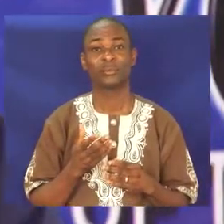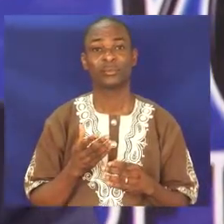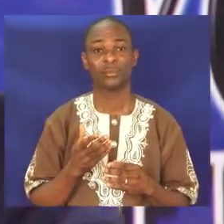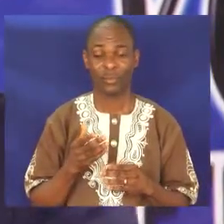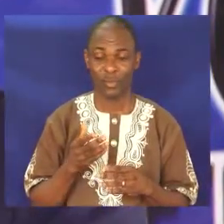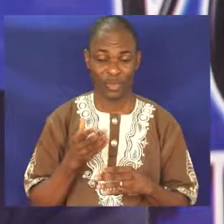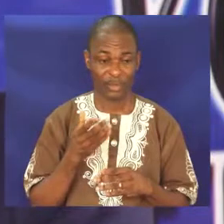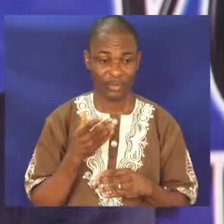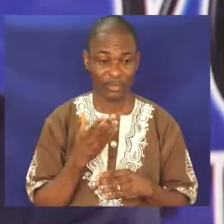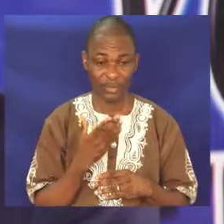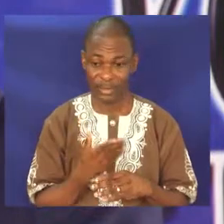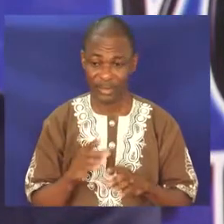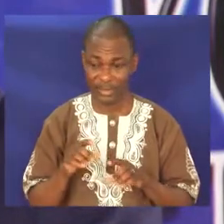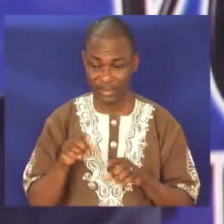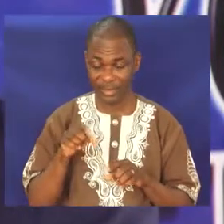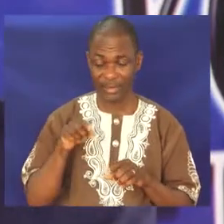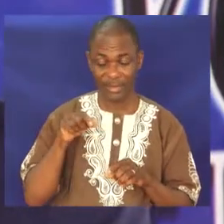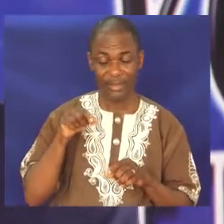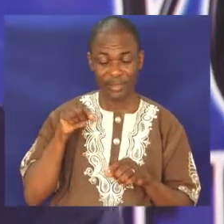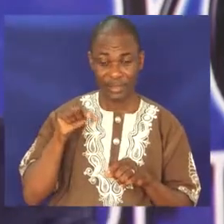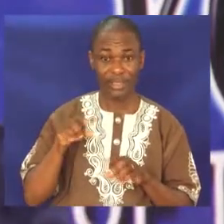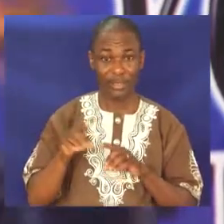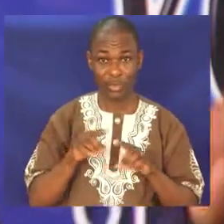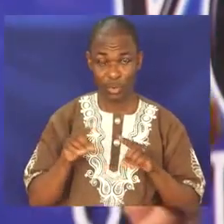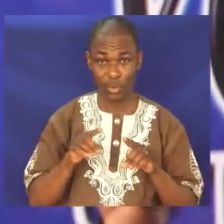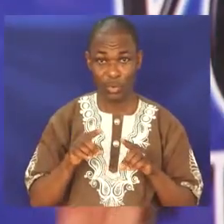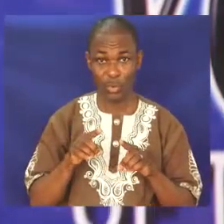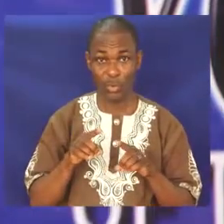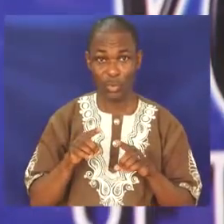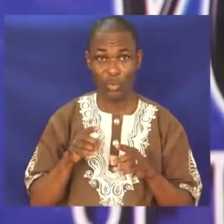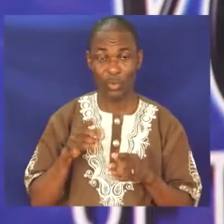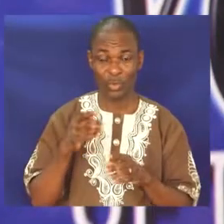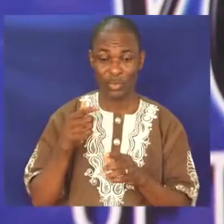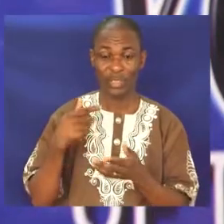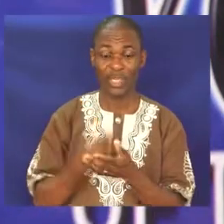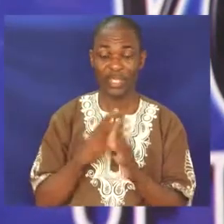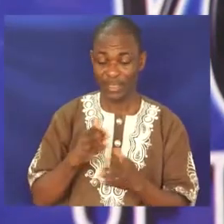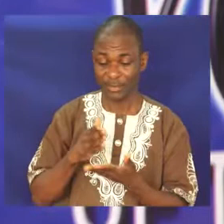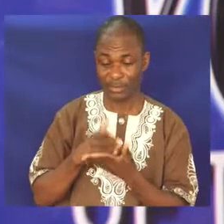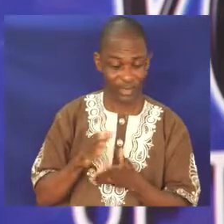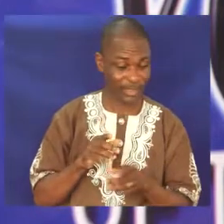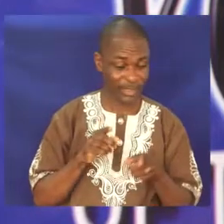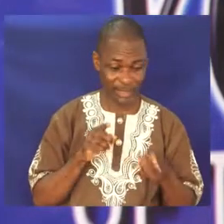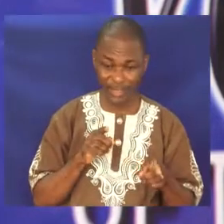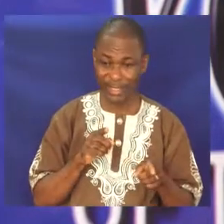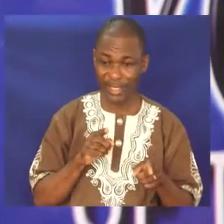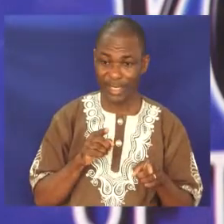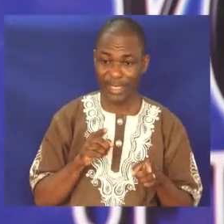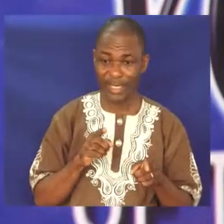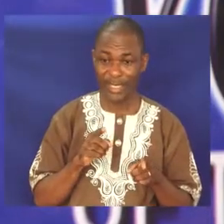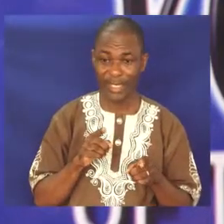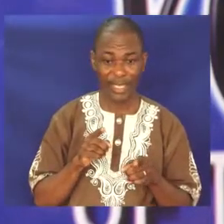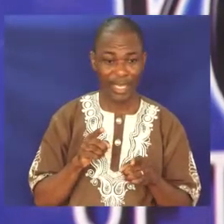Second, why be equal? Because the two who are envy you know. You see, I first saw, let's see, I must ask a canoe swa. Not a more domain, not